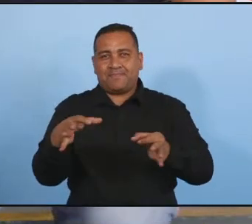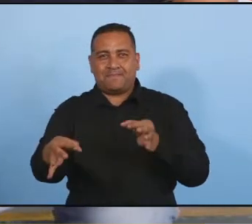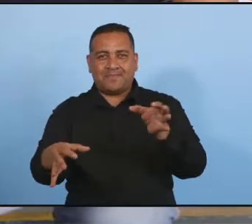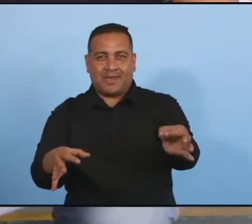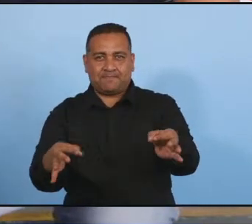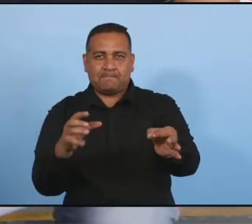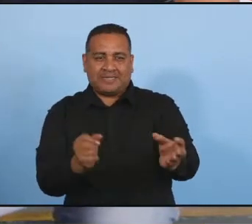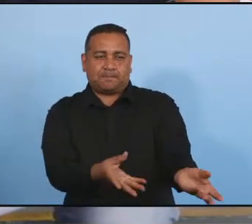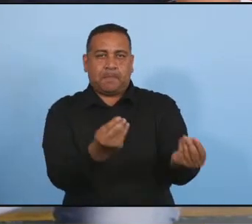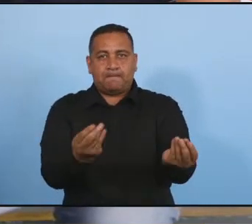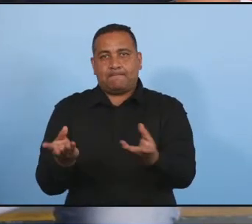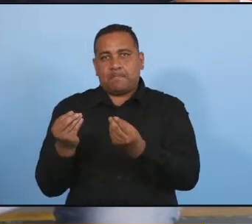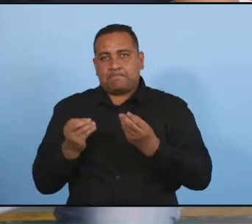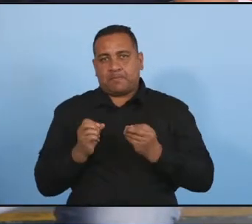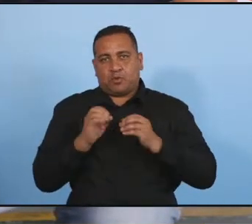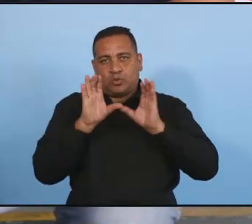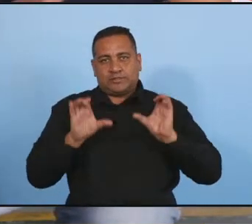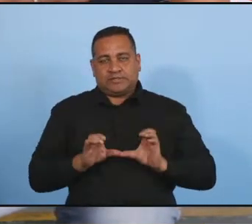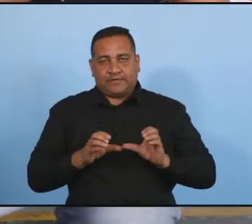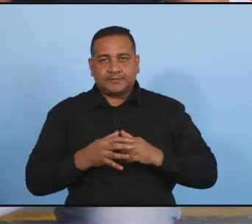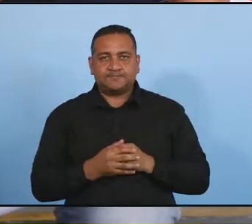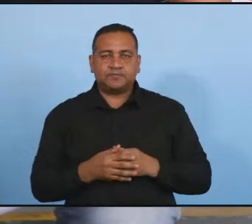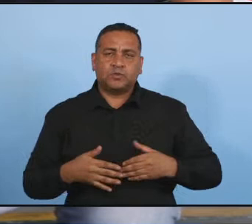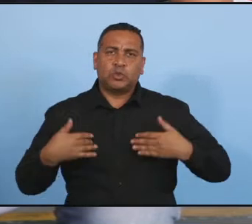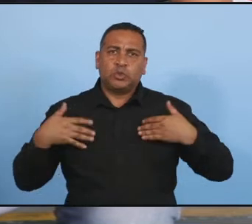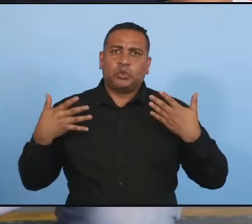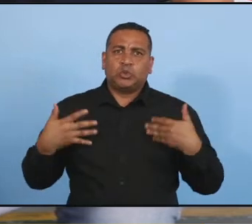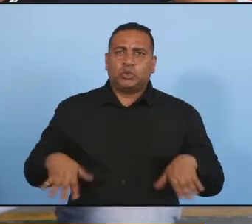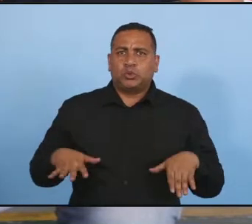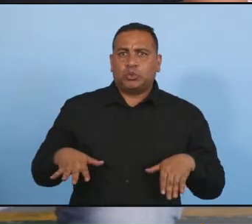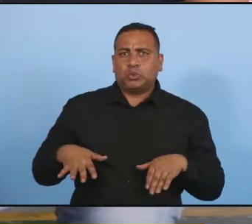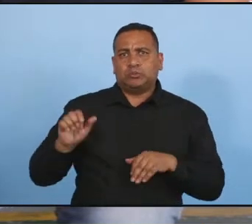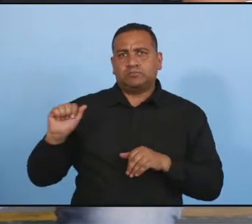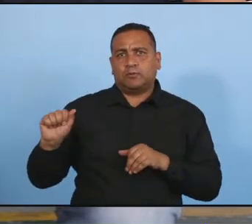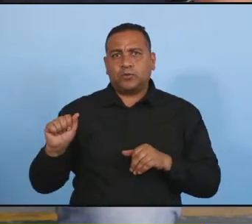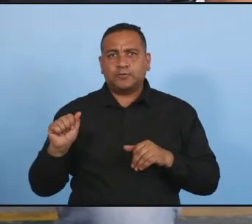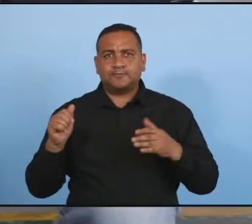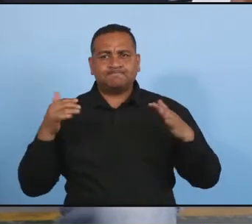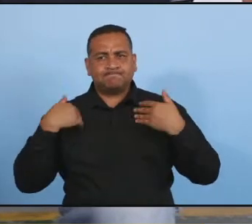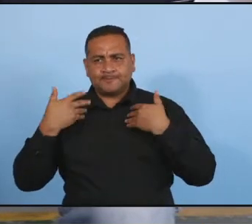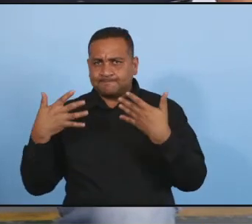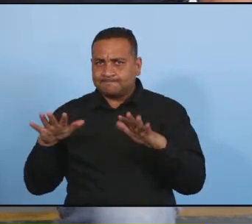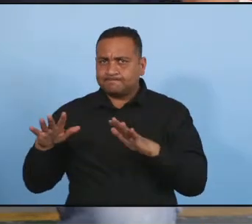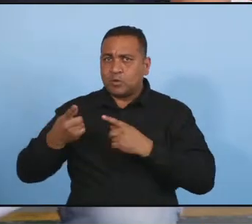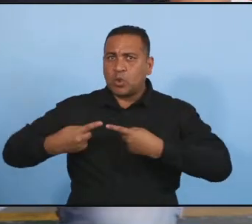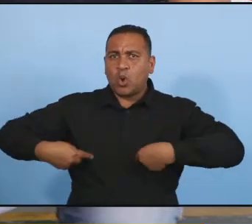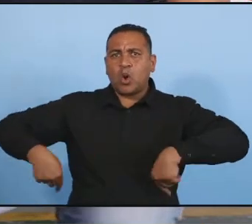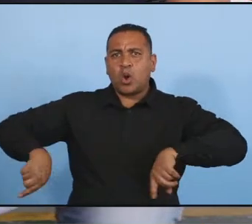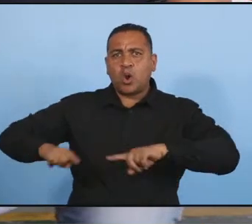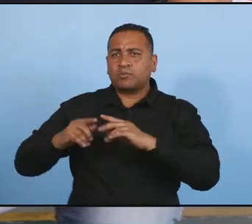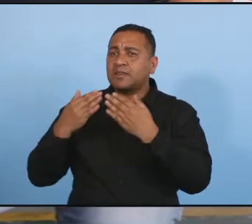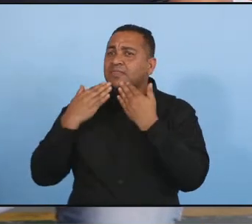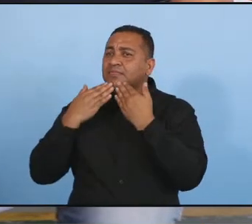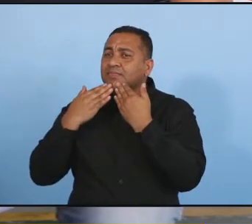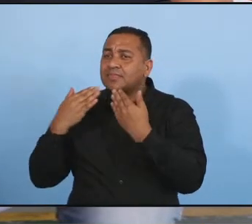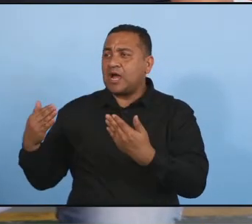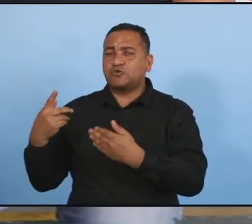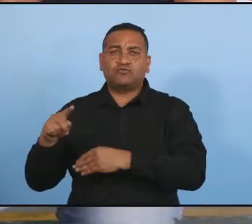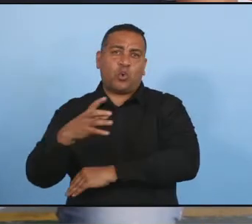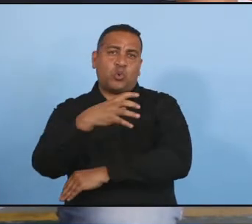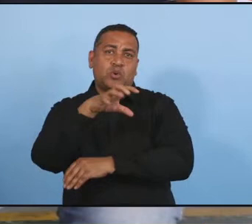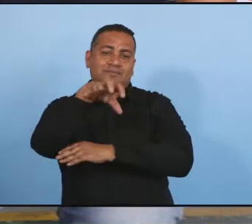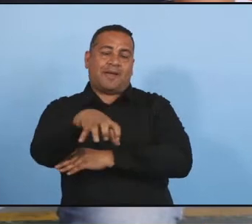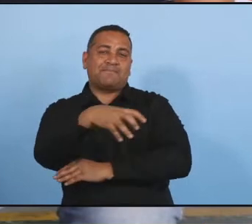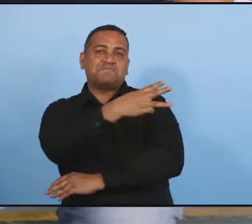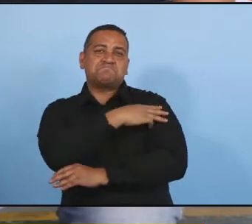know what? All I can say, and I want to just congratulate everybody and you as well as the campus manager here. I mean, everything